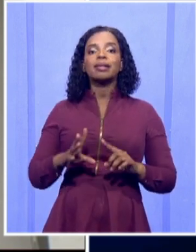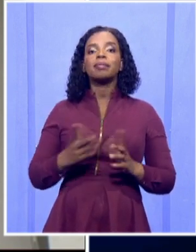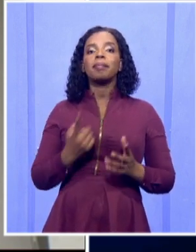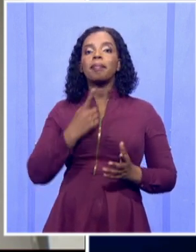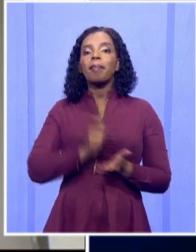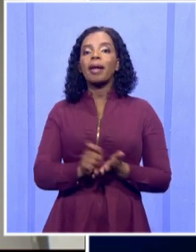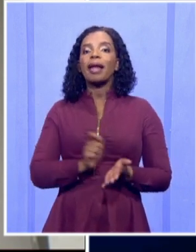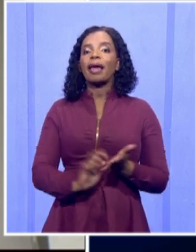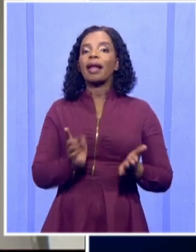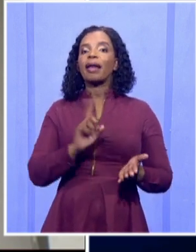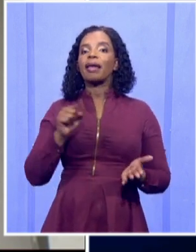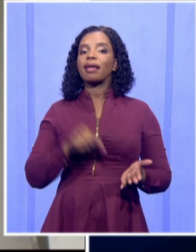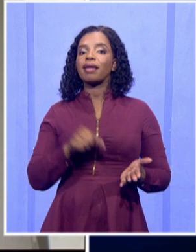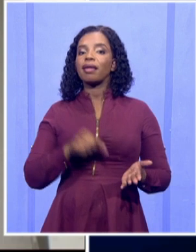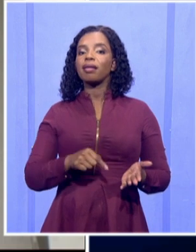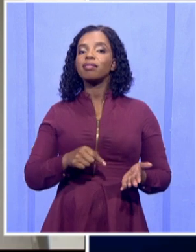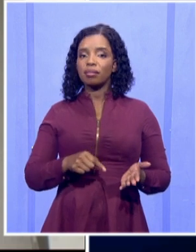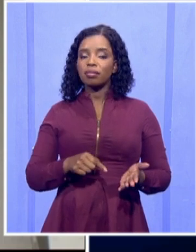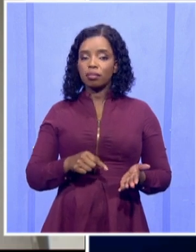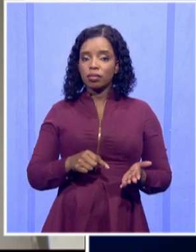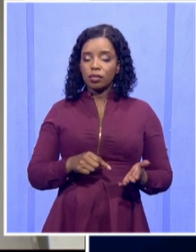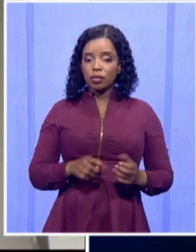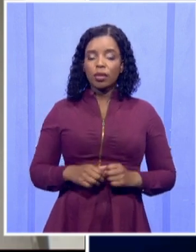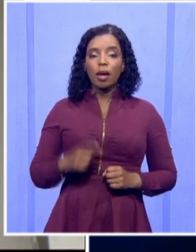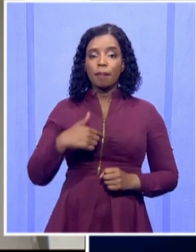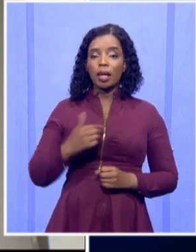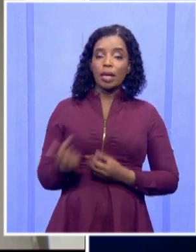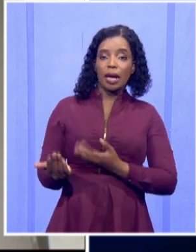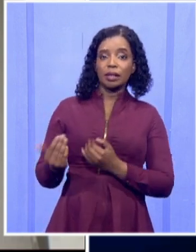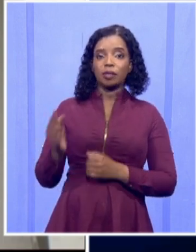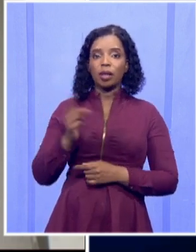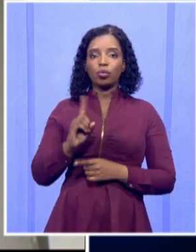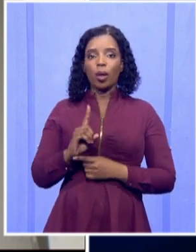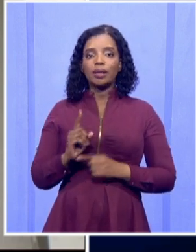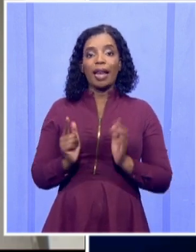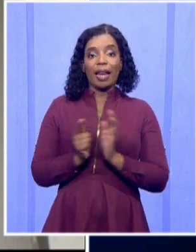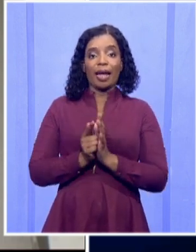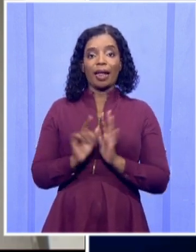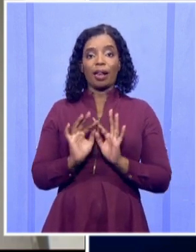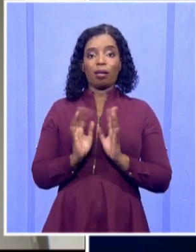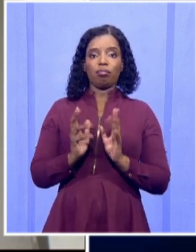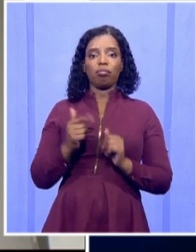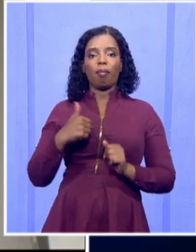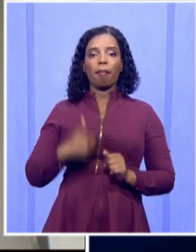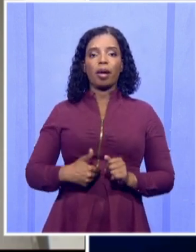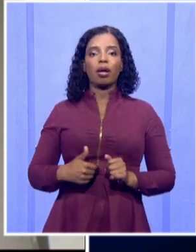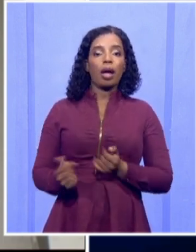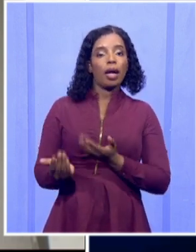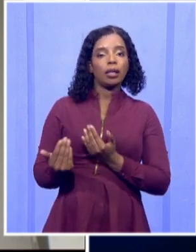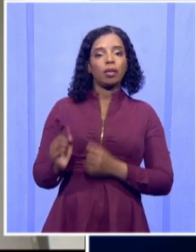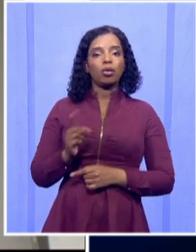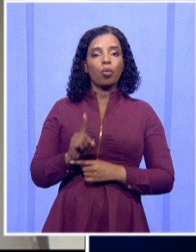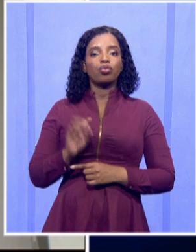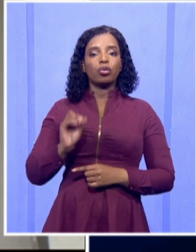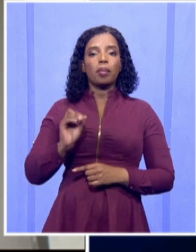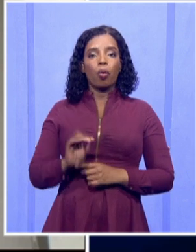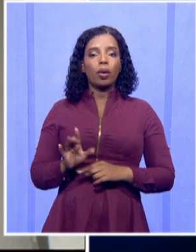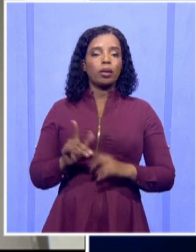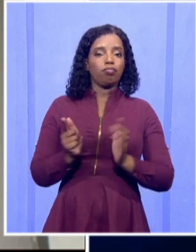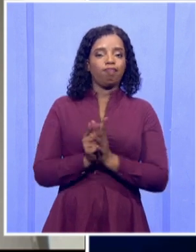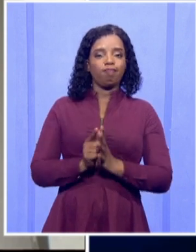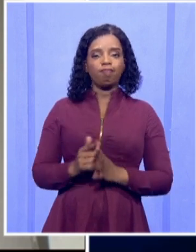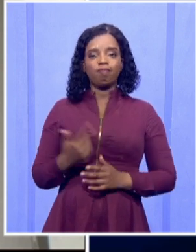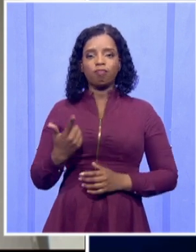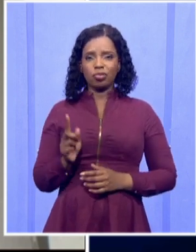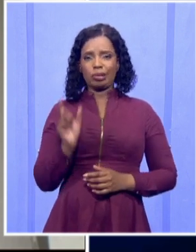fortunately, it is a legal panel. And I expect that there will be a lot of legal fleshing out of what those terminologies